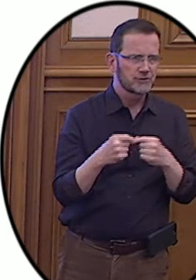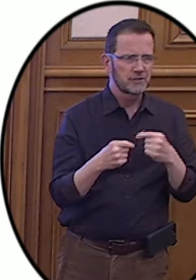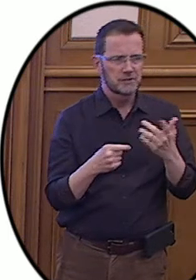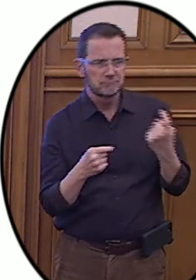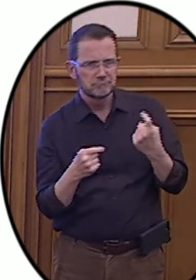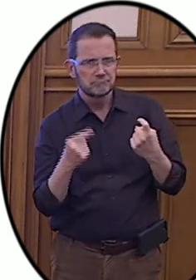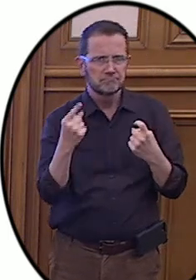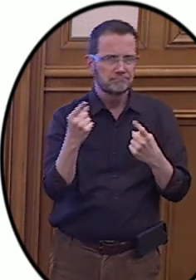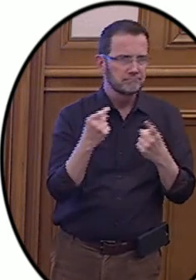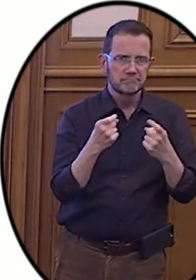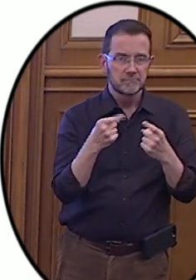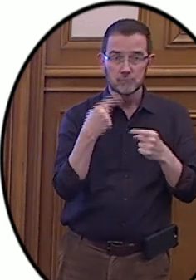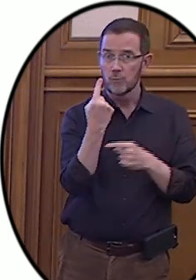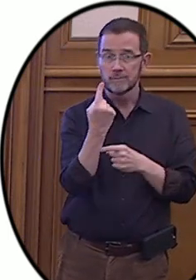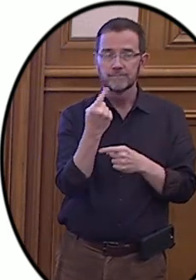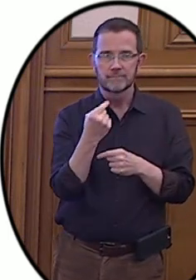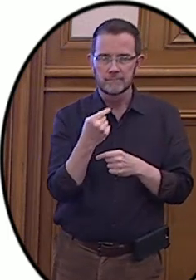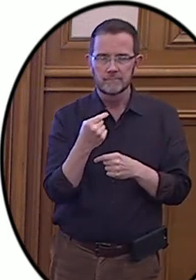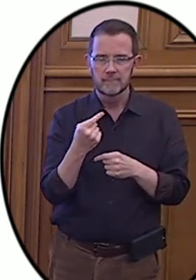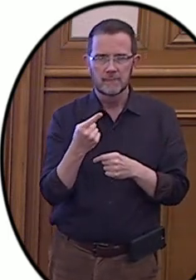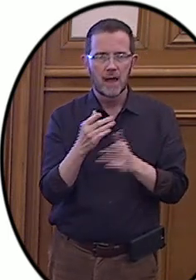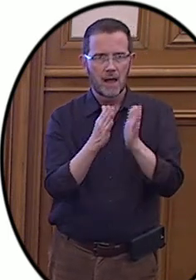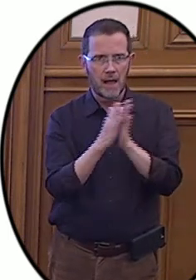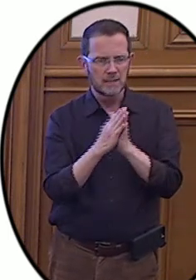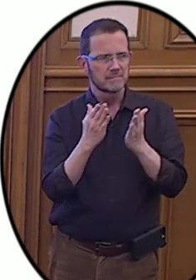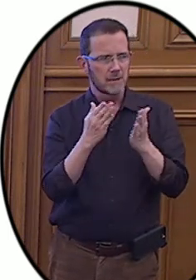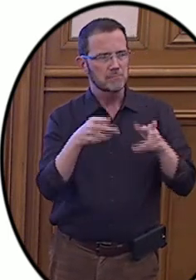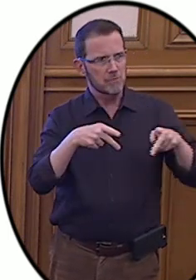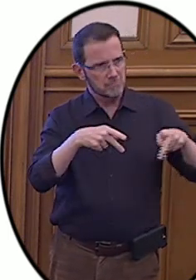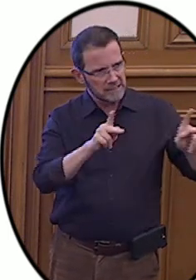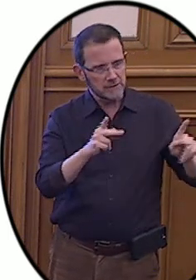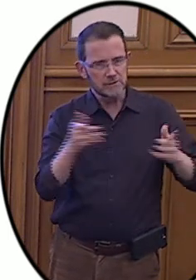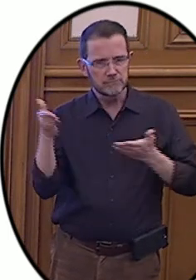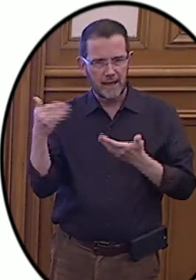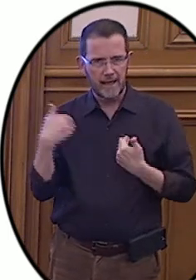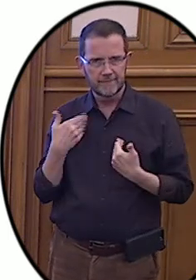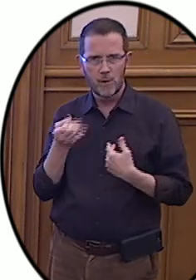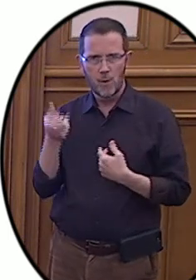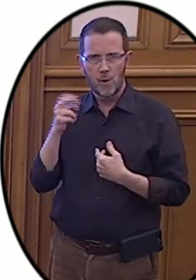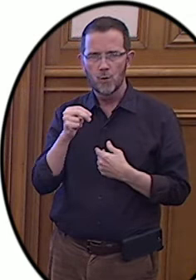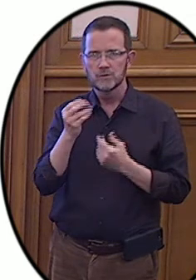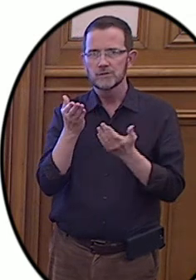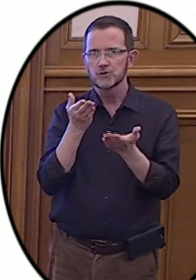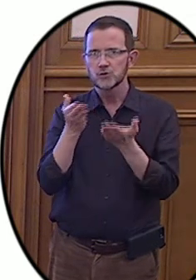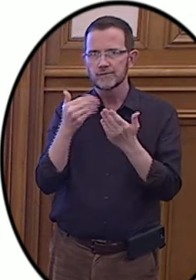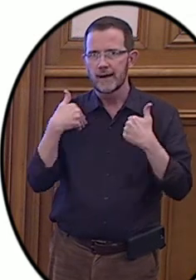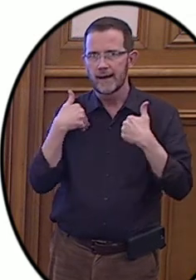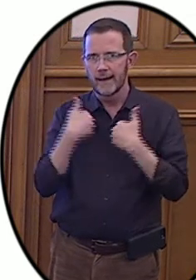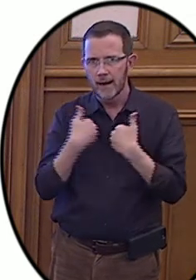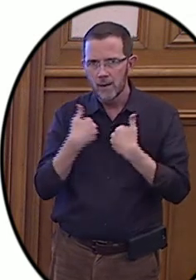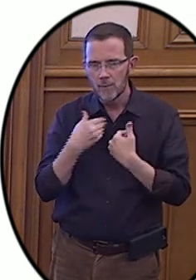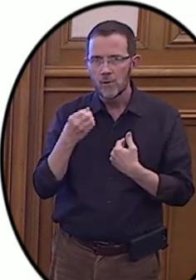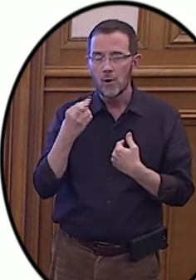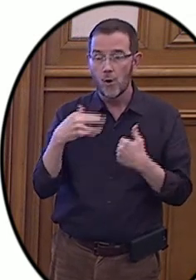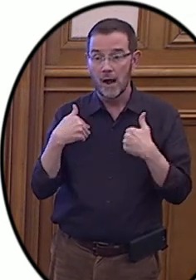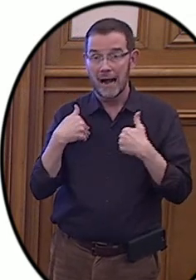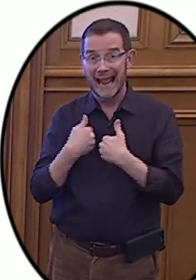Commission is permission to have a service animal or emotional support animal in housing.